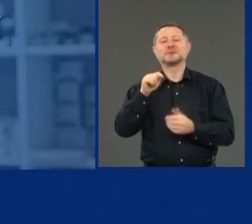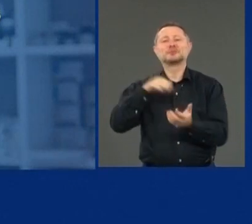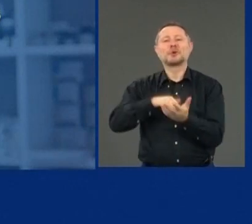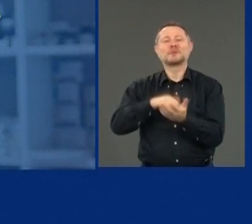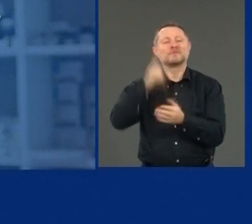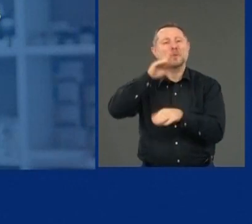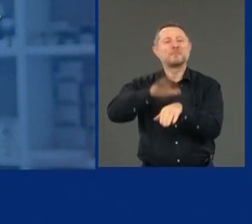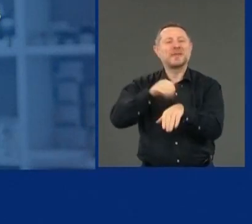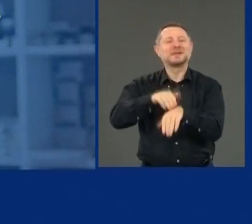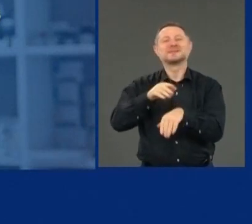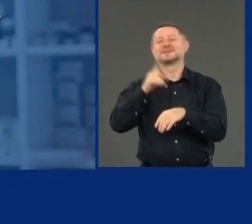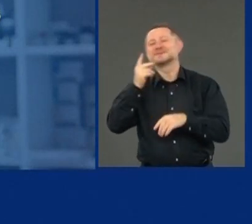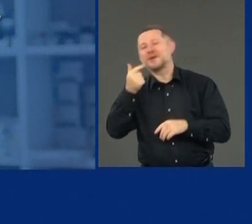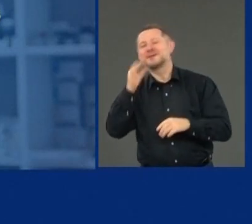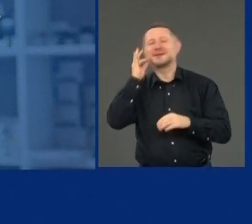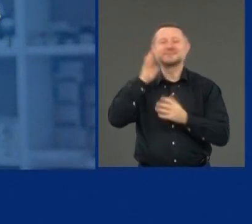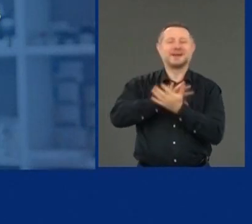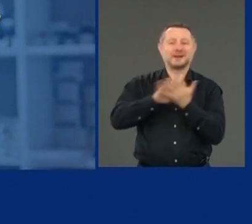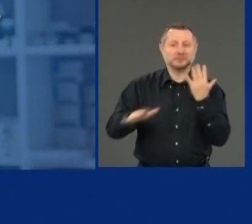will begin on Tuesday.